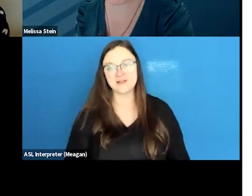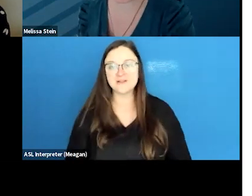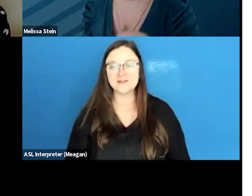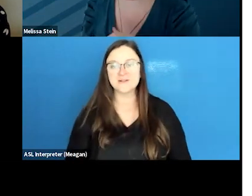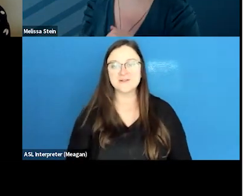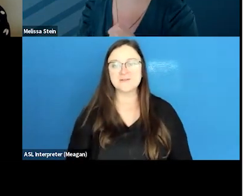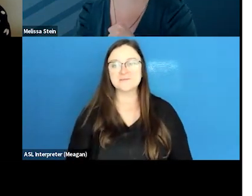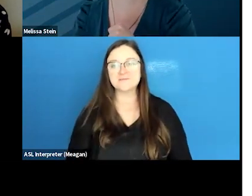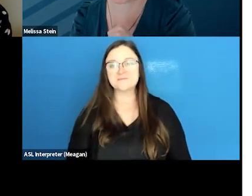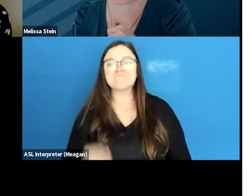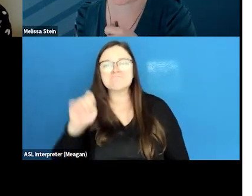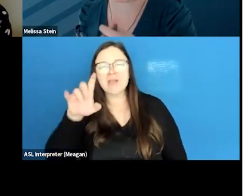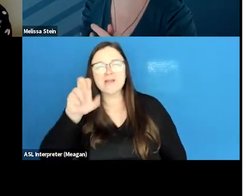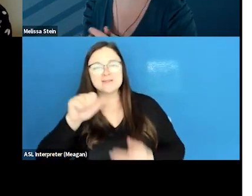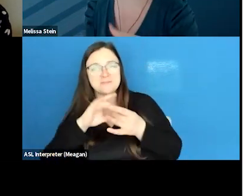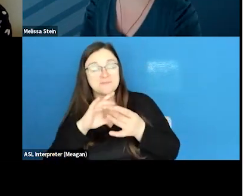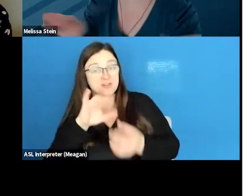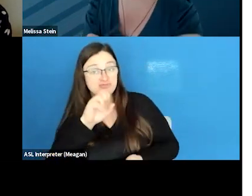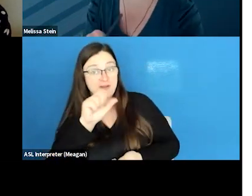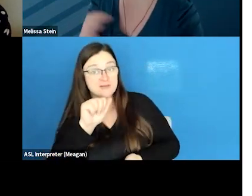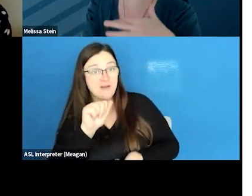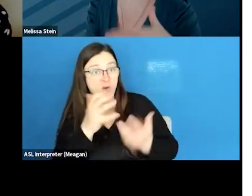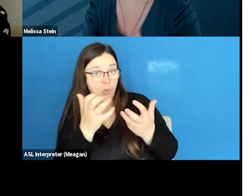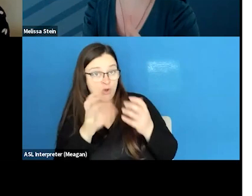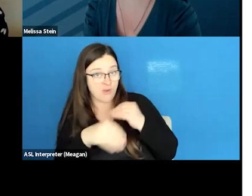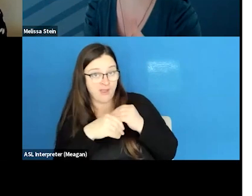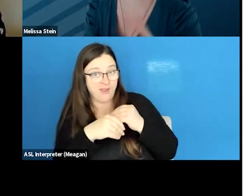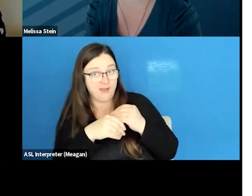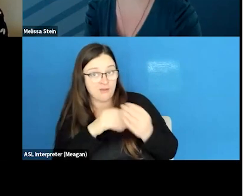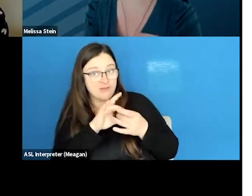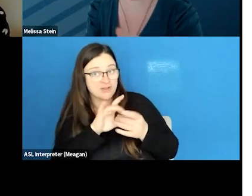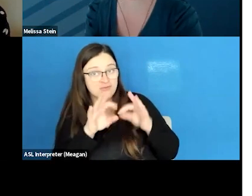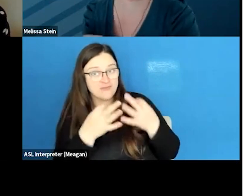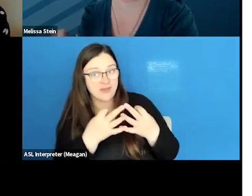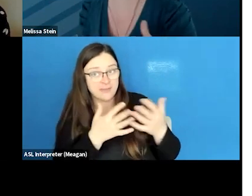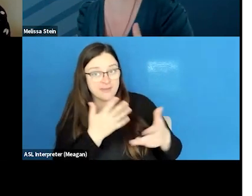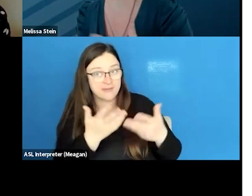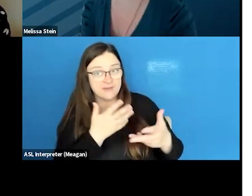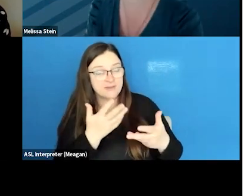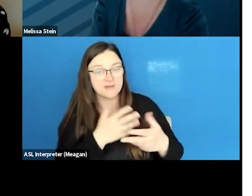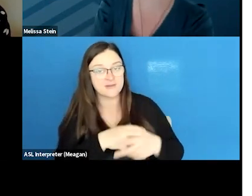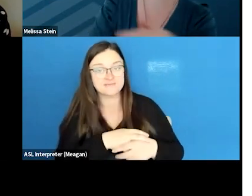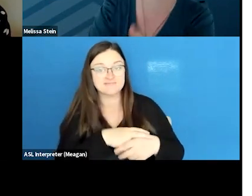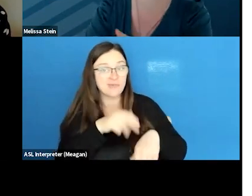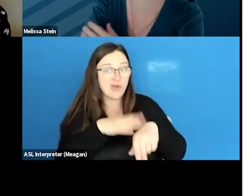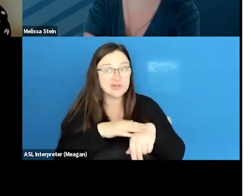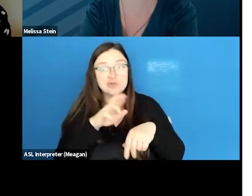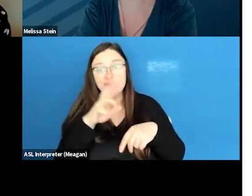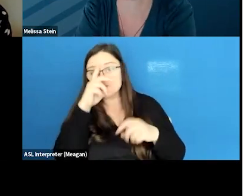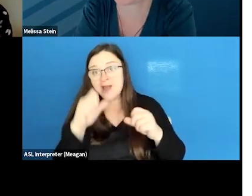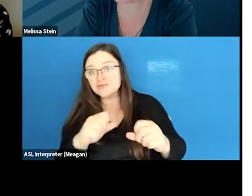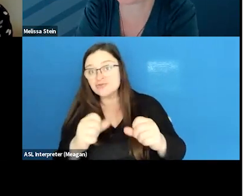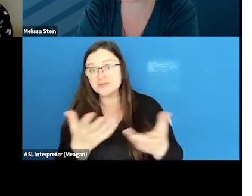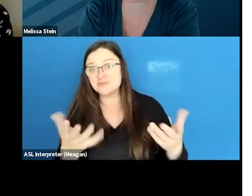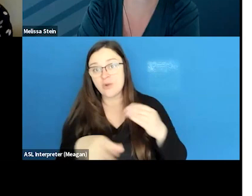Jessica, is there anything else you want to add about the family dynamics and things, precautions